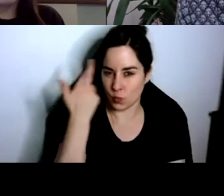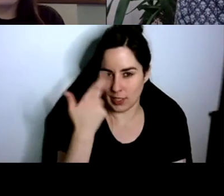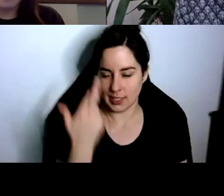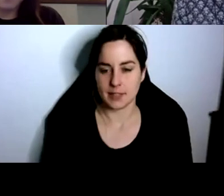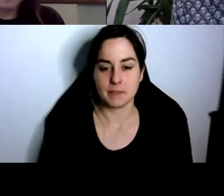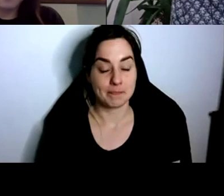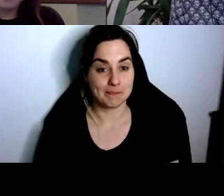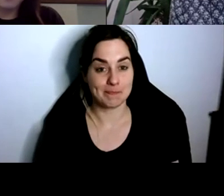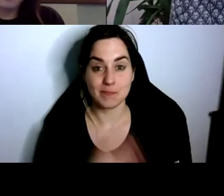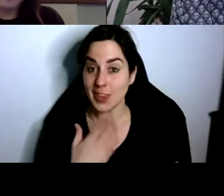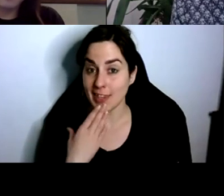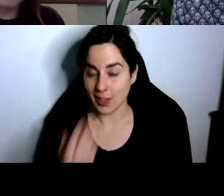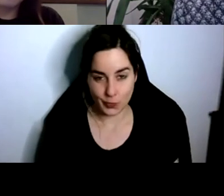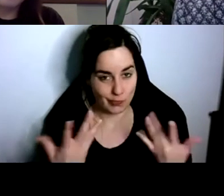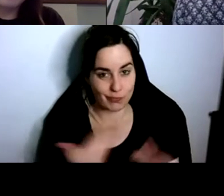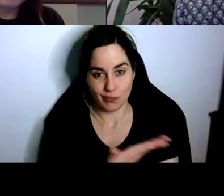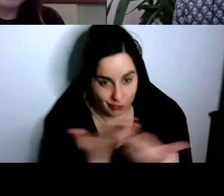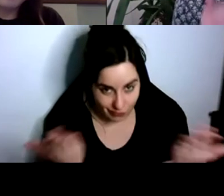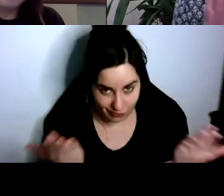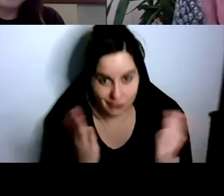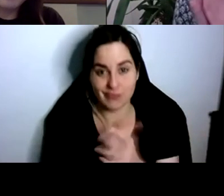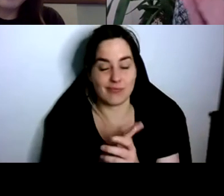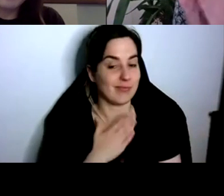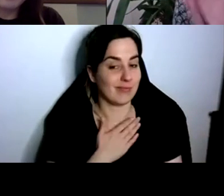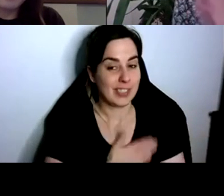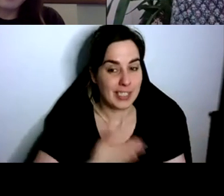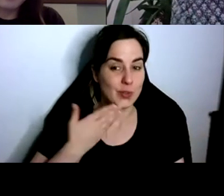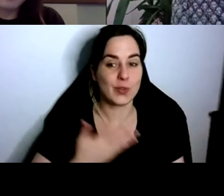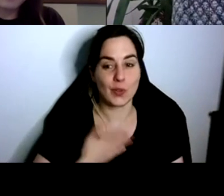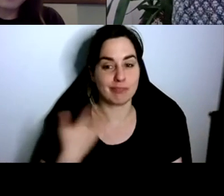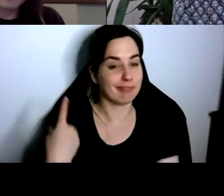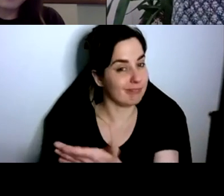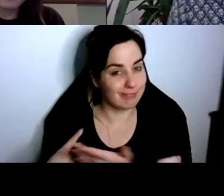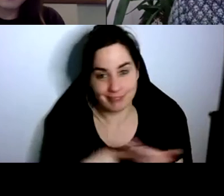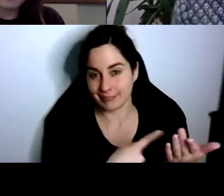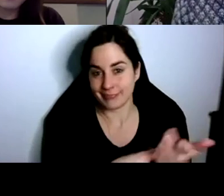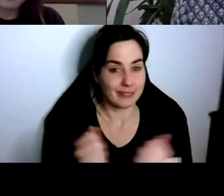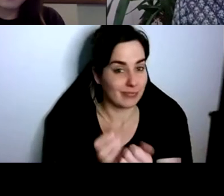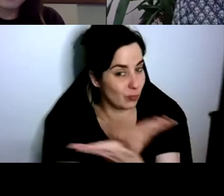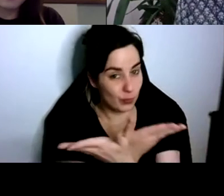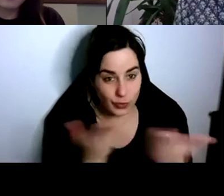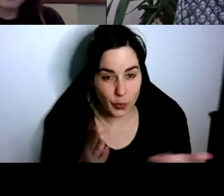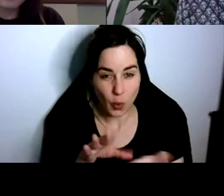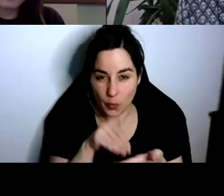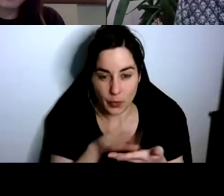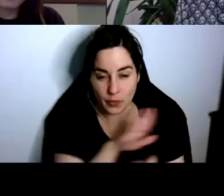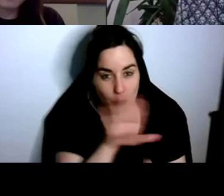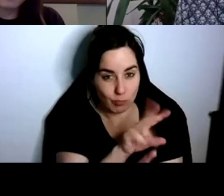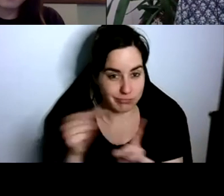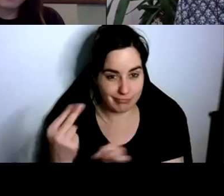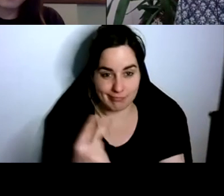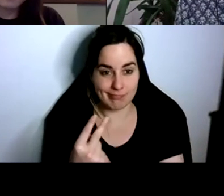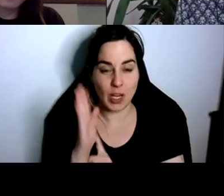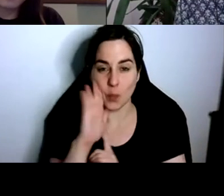Thank you so much, everyone. It's been a pleasure to speak to you and, you know, learn from your insights. I'll now